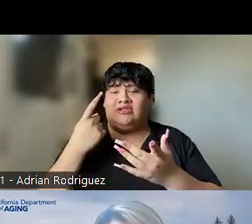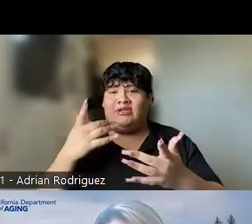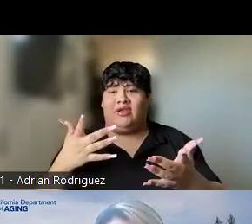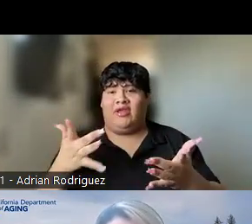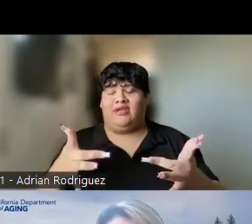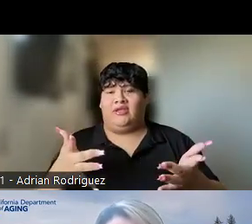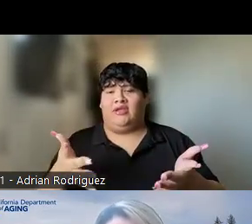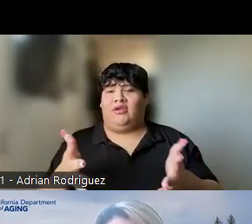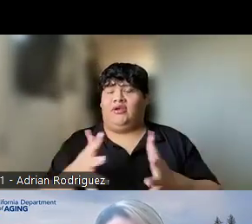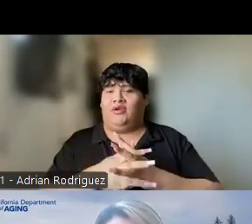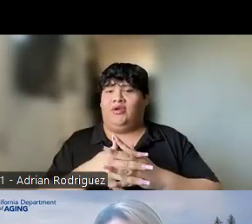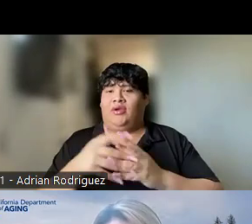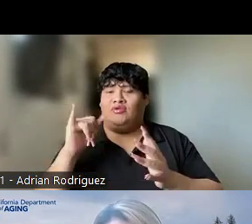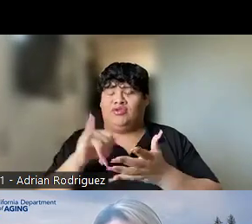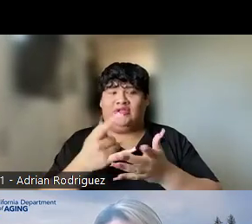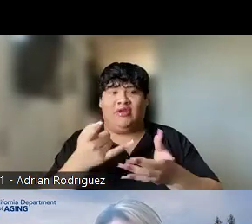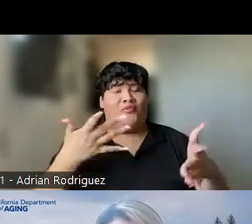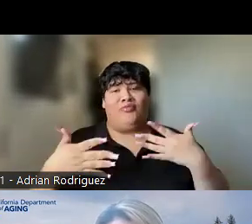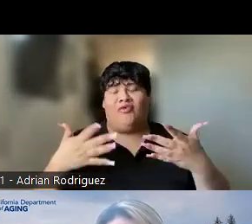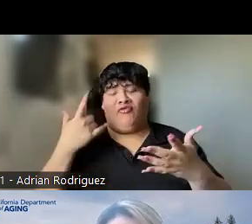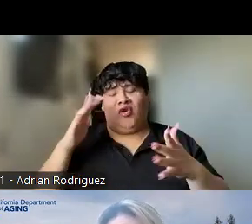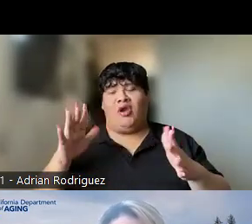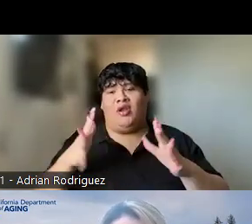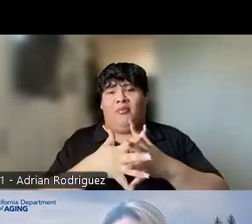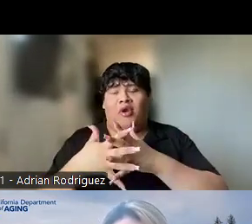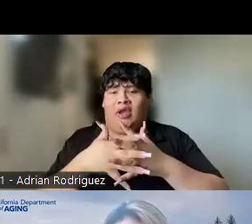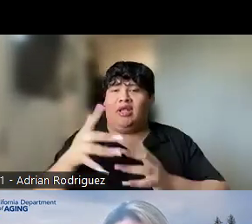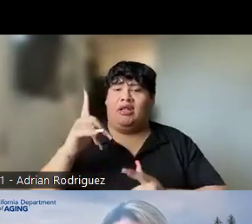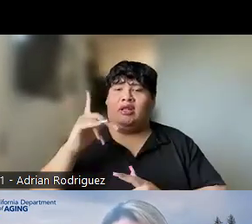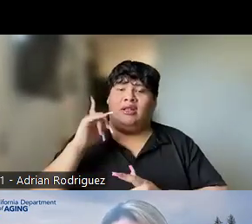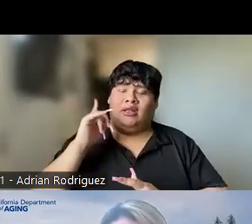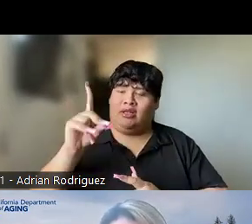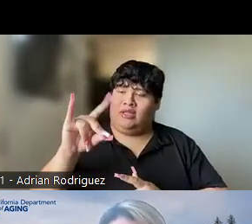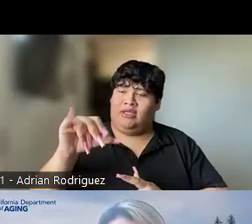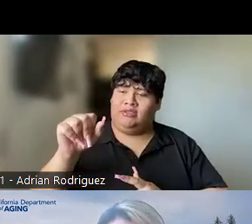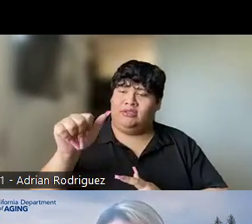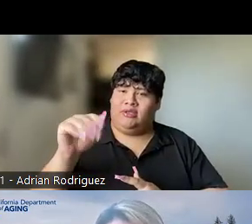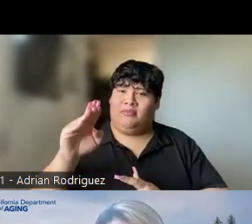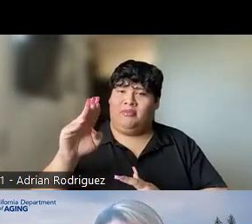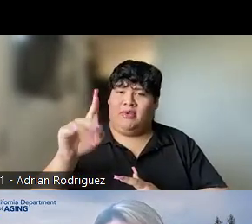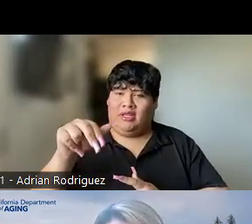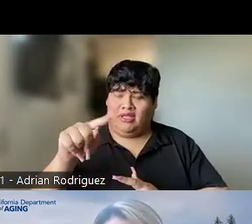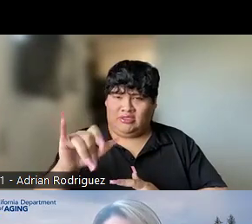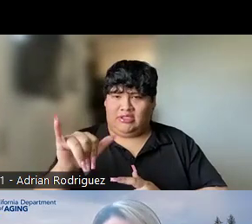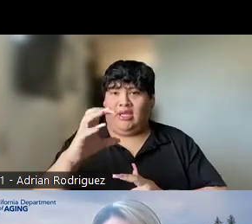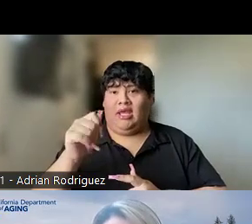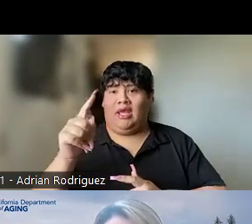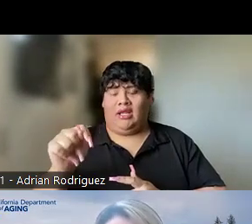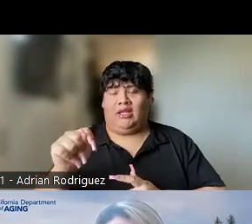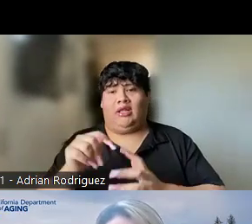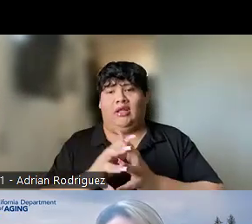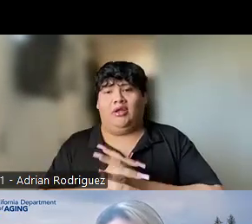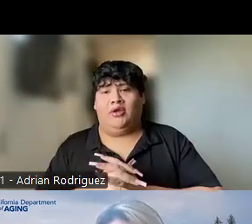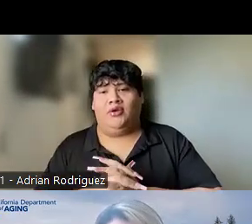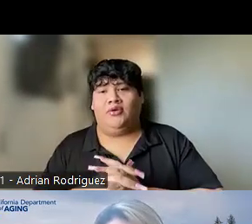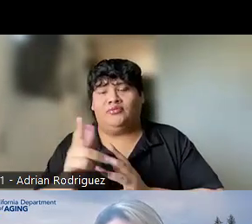35th anniversary of the Americans with Disabilities Act. And as part of the MPA, we continue state level efforts to